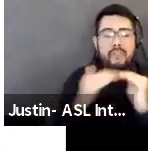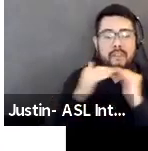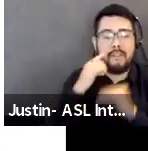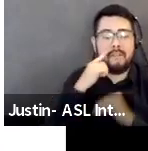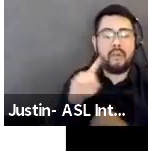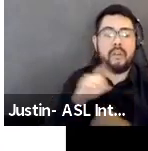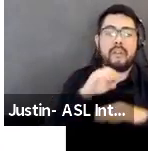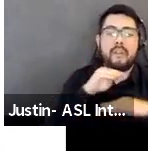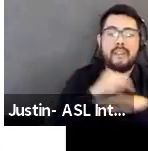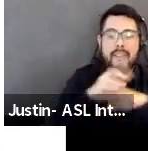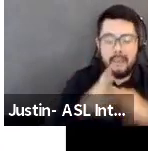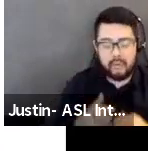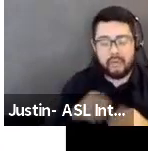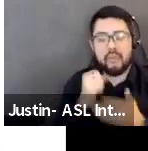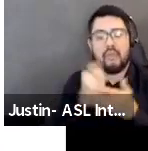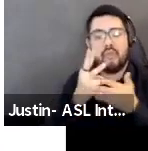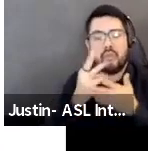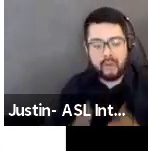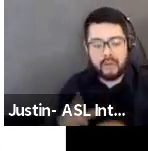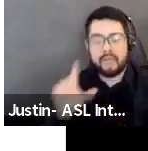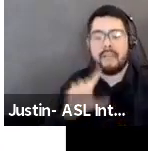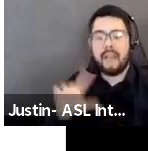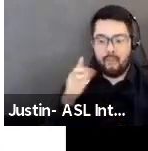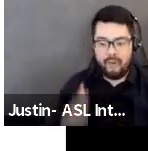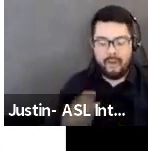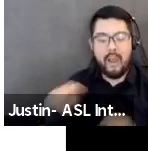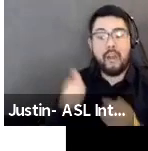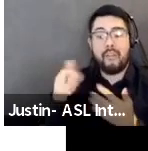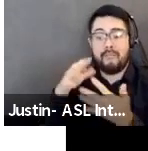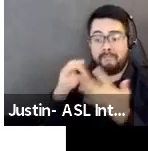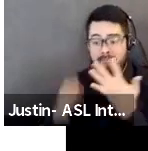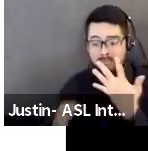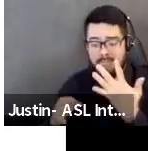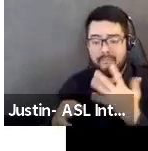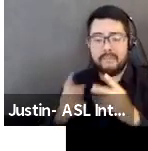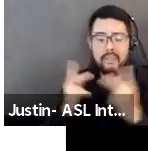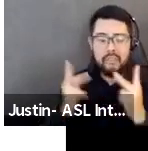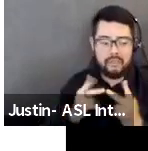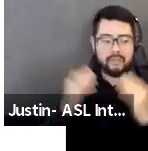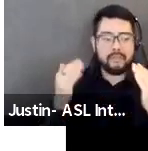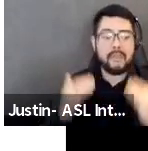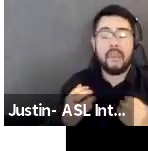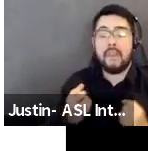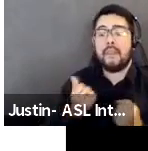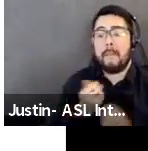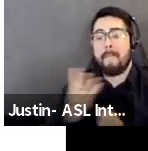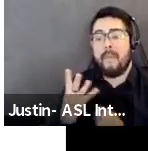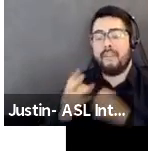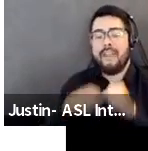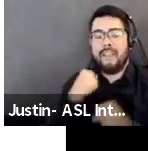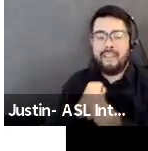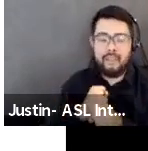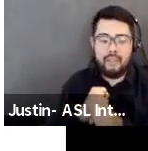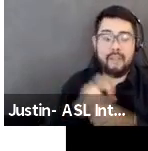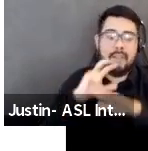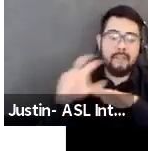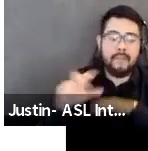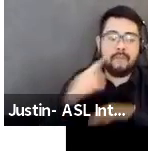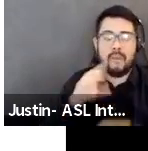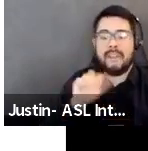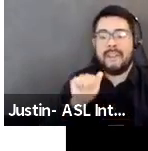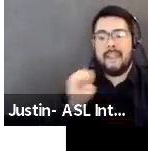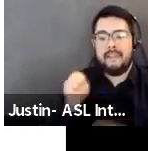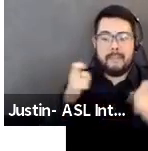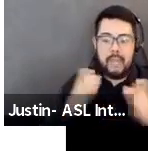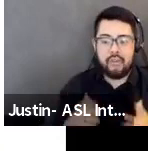counselors and other school selected positions we've continued the district's multi-year investment in case managers nurses and social workers